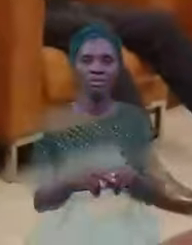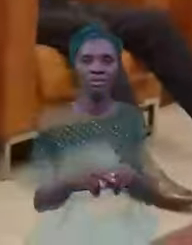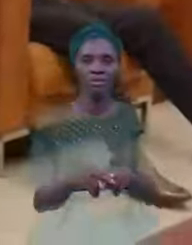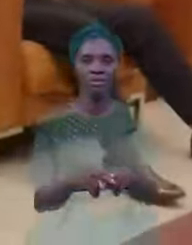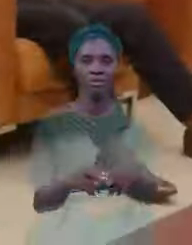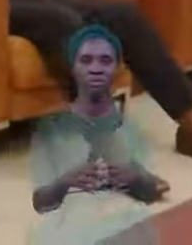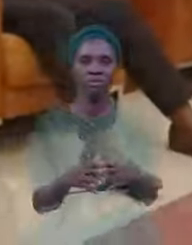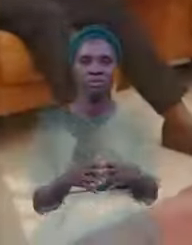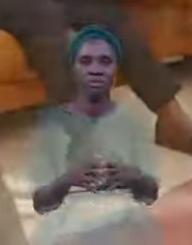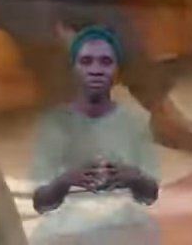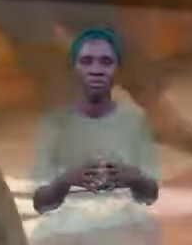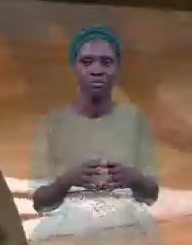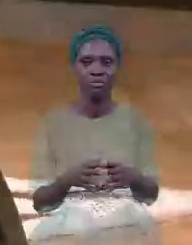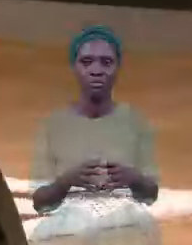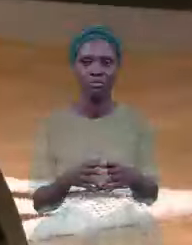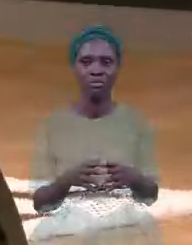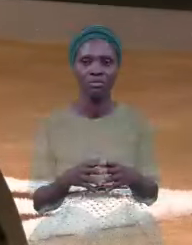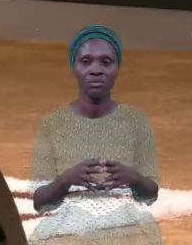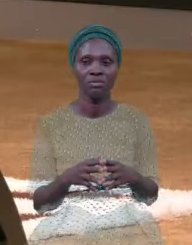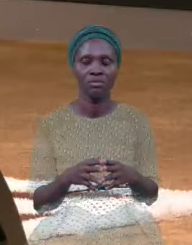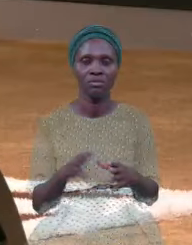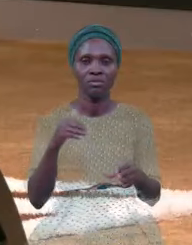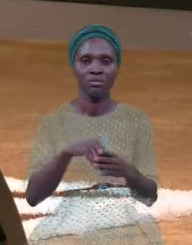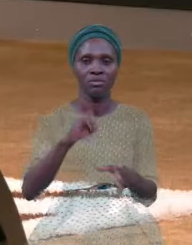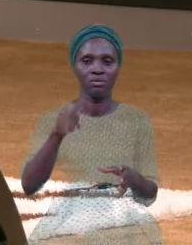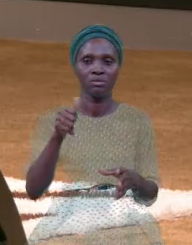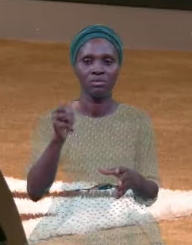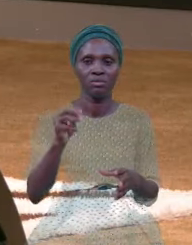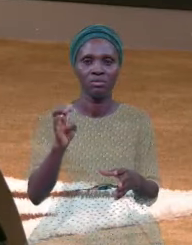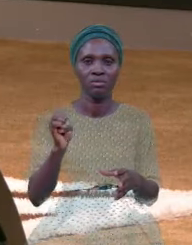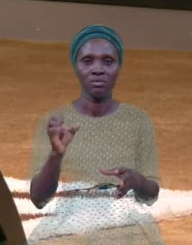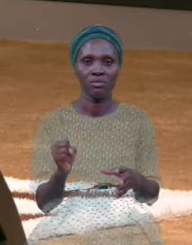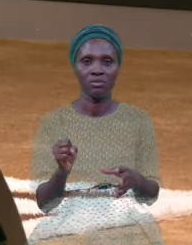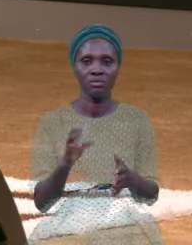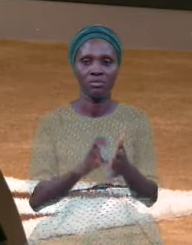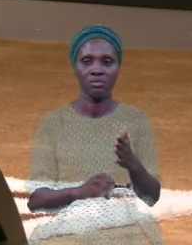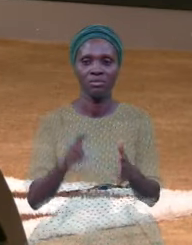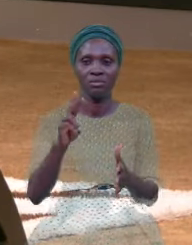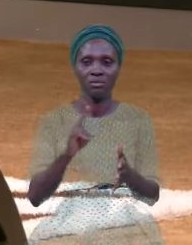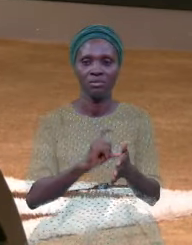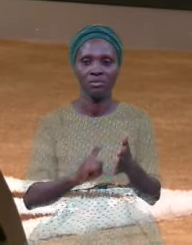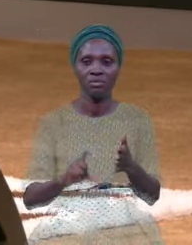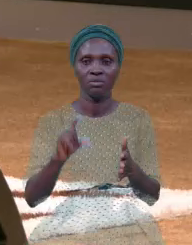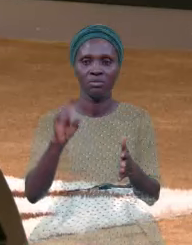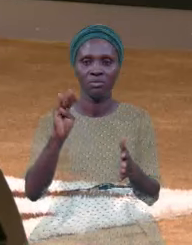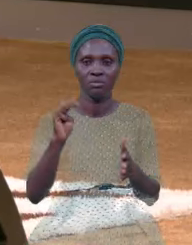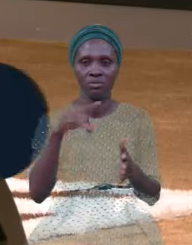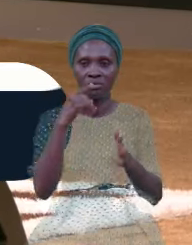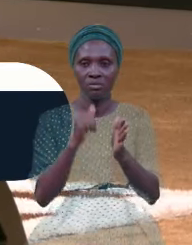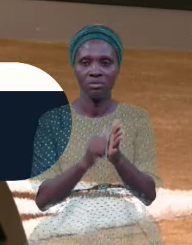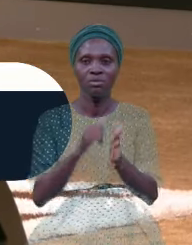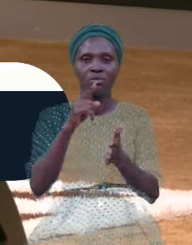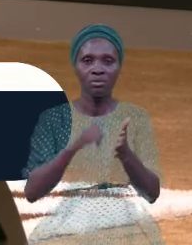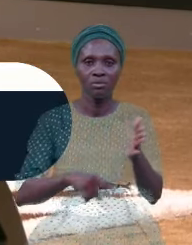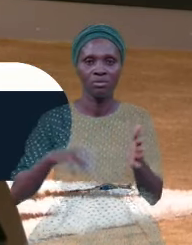James chapter 2. And in James chapter 2, we're reading from verse 14. It says, "What does it